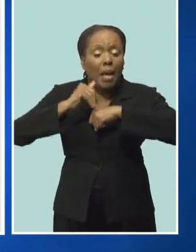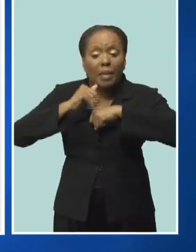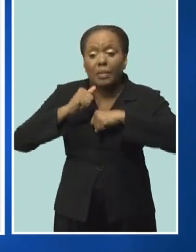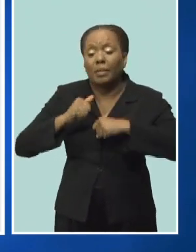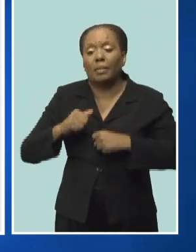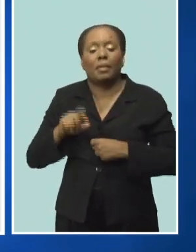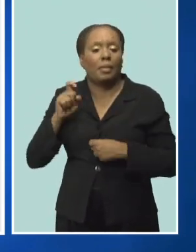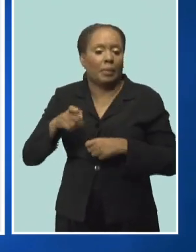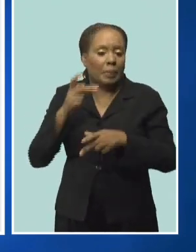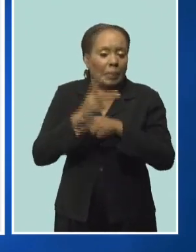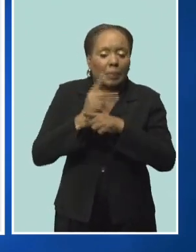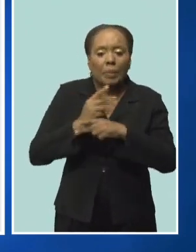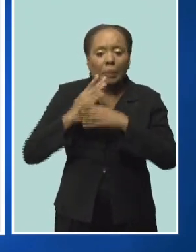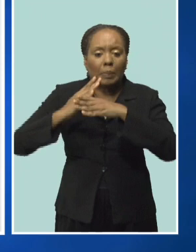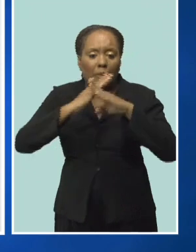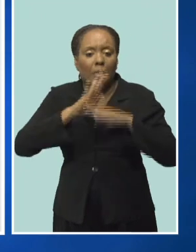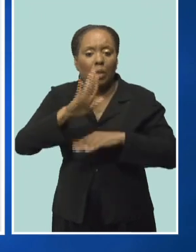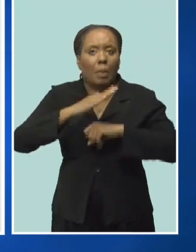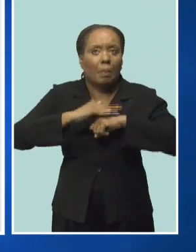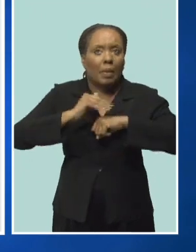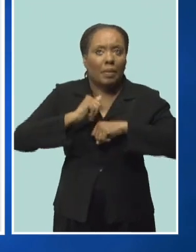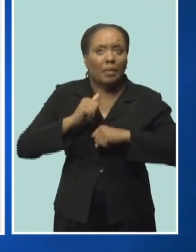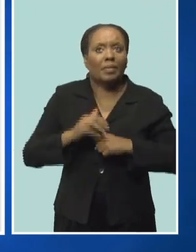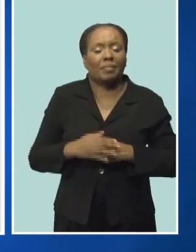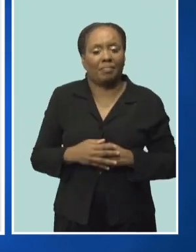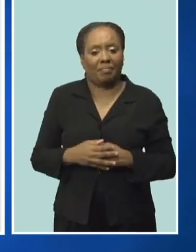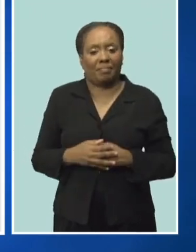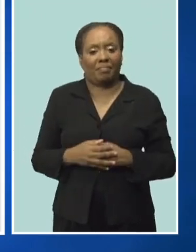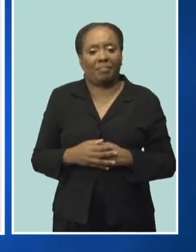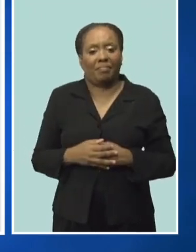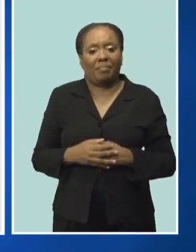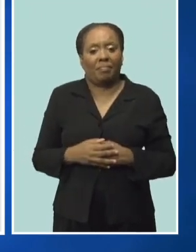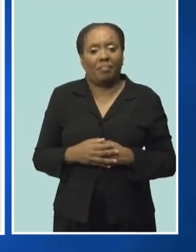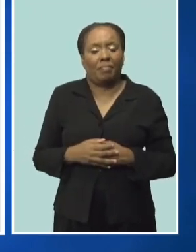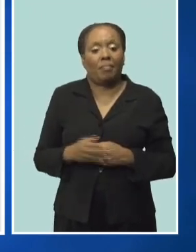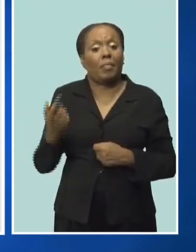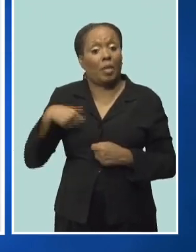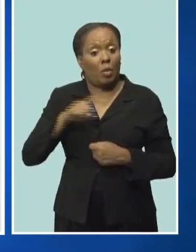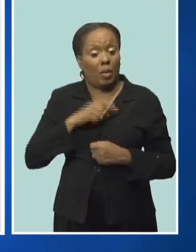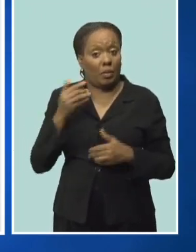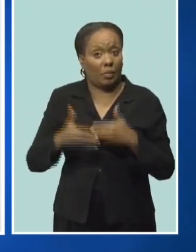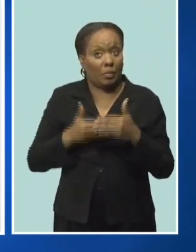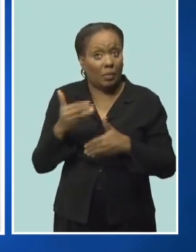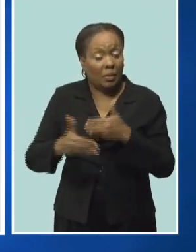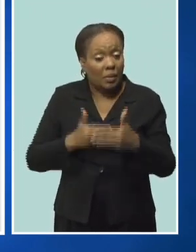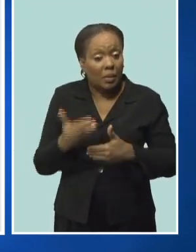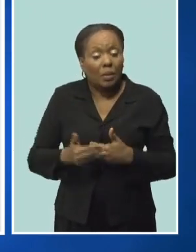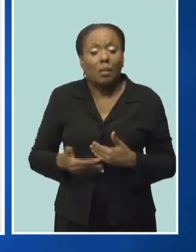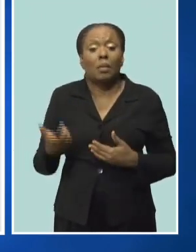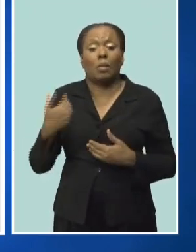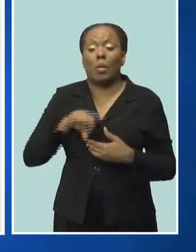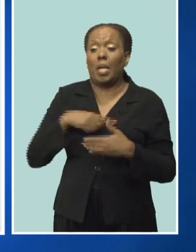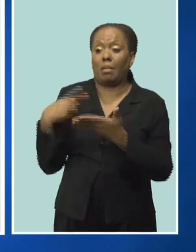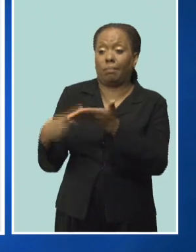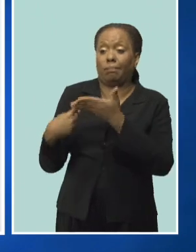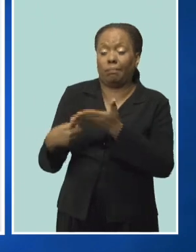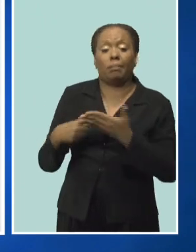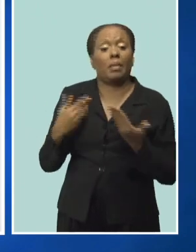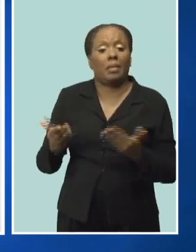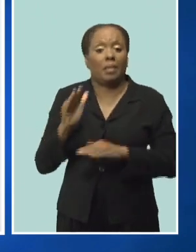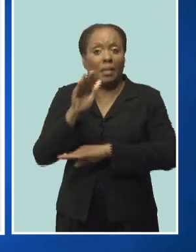necessary precautions to protect them as well. My friends, as we go forward, we've had some consultations up this afternoon